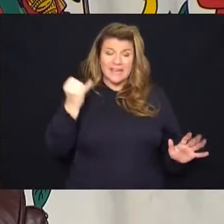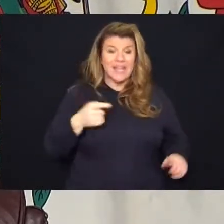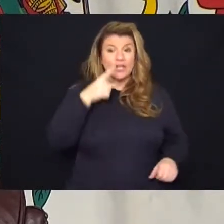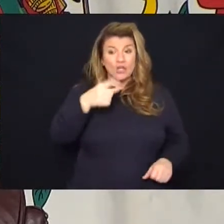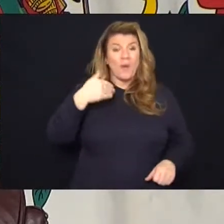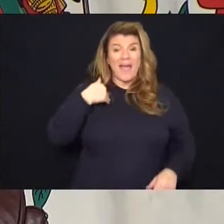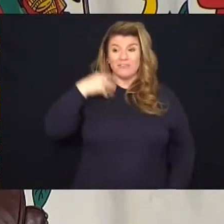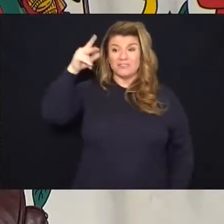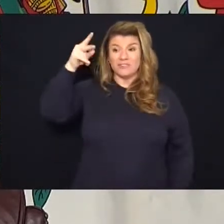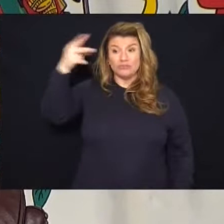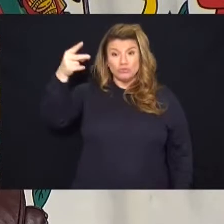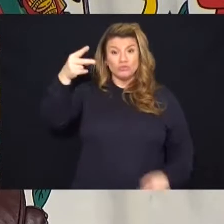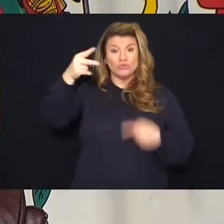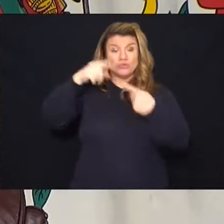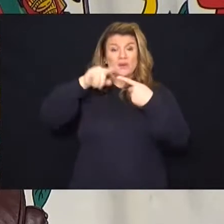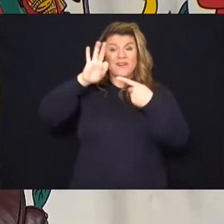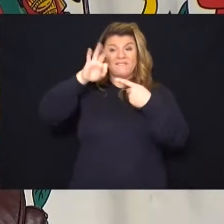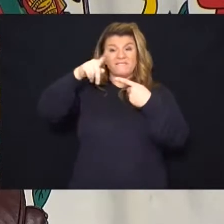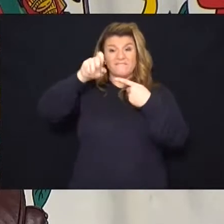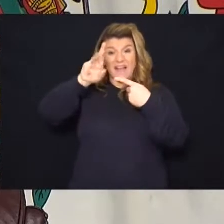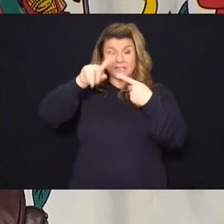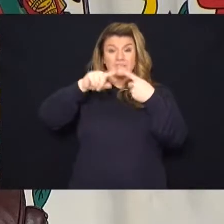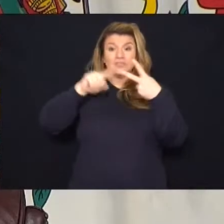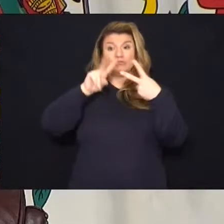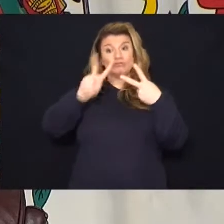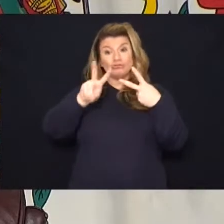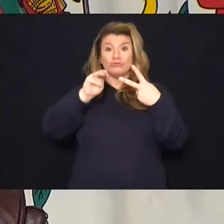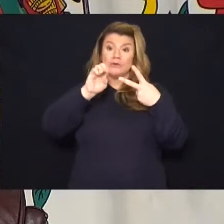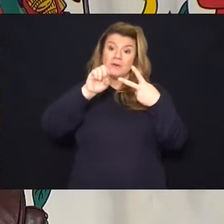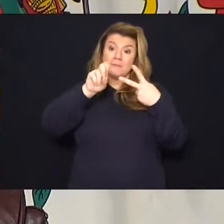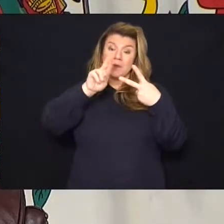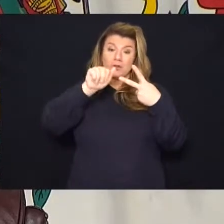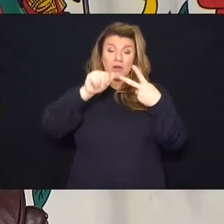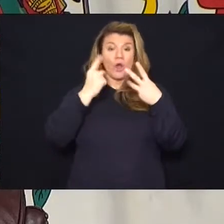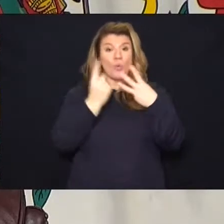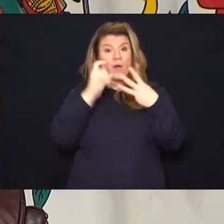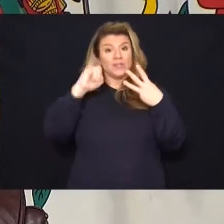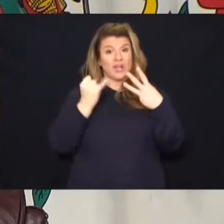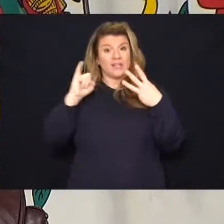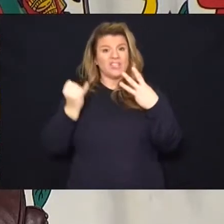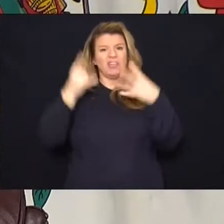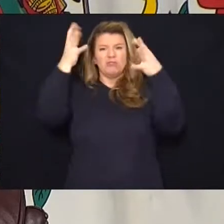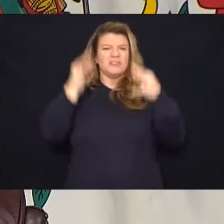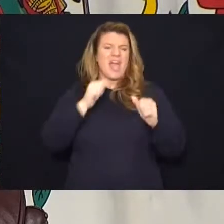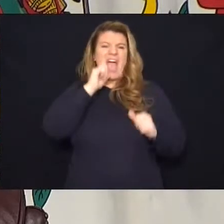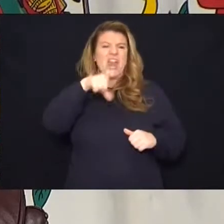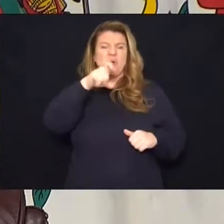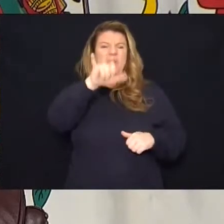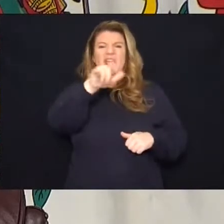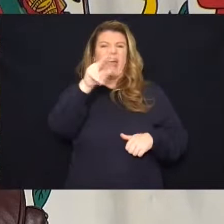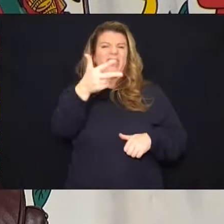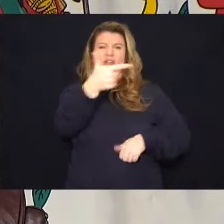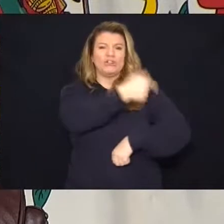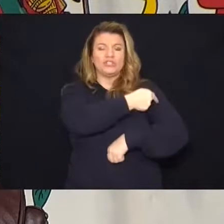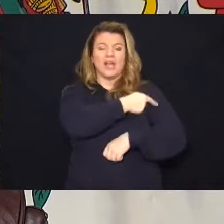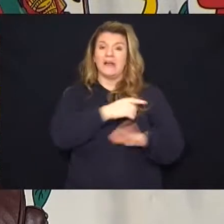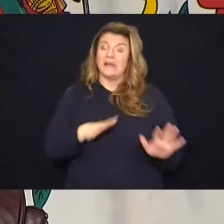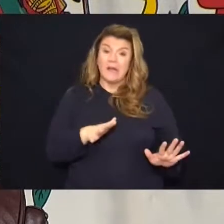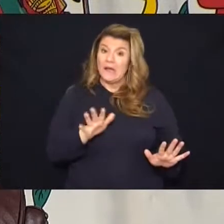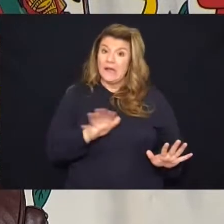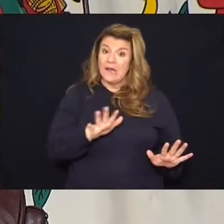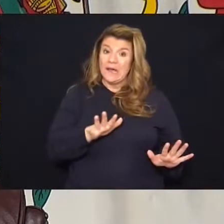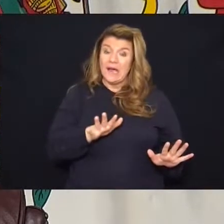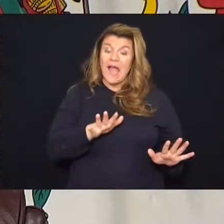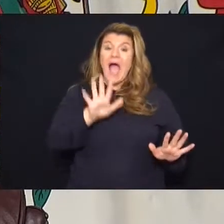you're not taking your booster shot, you're just not thinking well. That's just all there is to it. You know, I am super respectful to